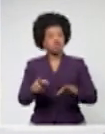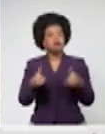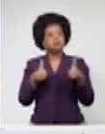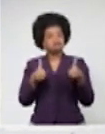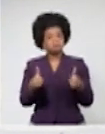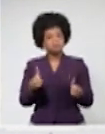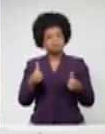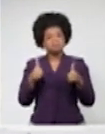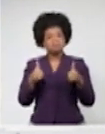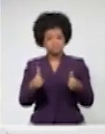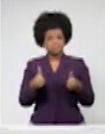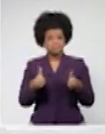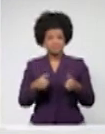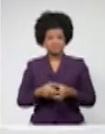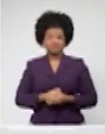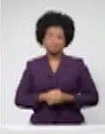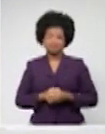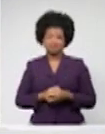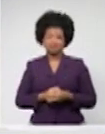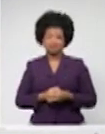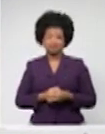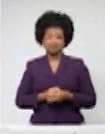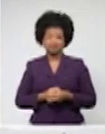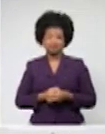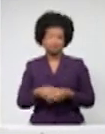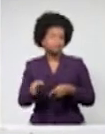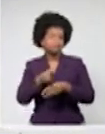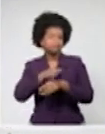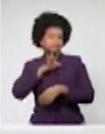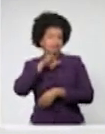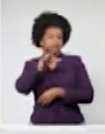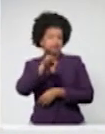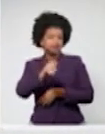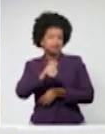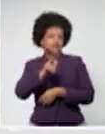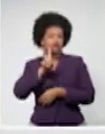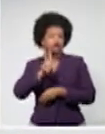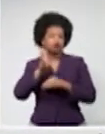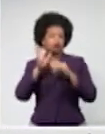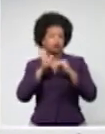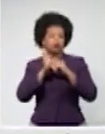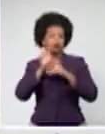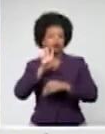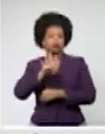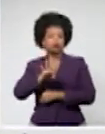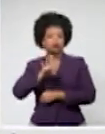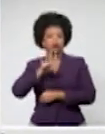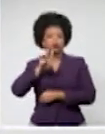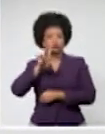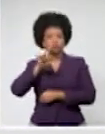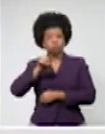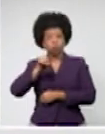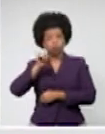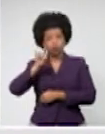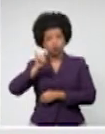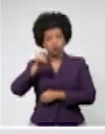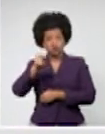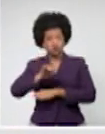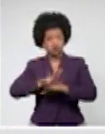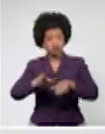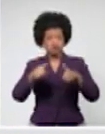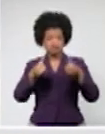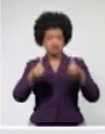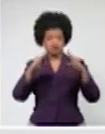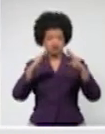report 4 confirmed patients in serious conditions. They're being treated in the ICU, and I repeat, today we report 2